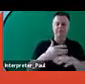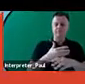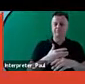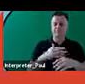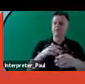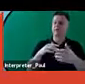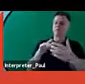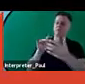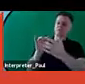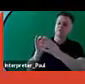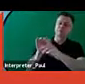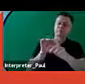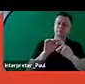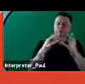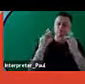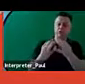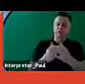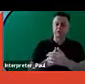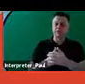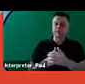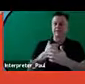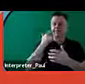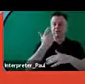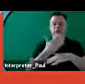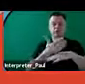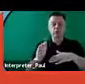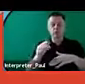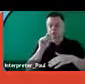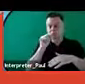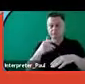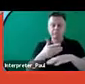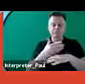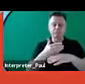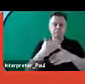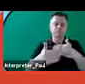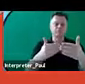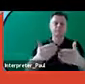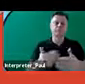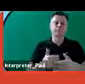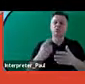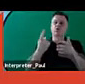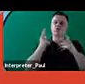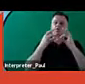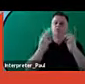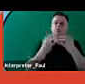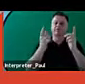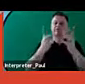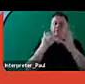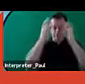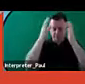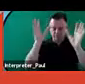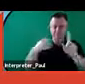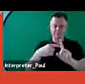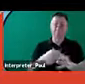relevant organisations and go on to realise new possibilities with progressive employers. It also provides a platform